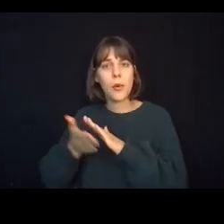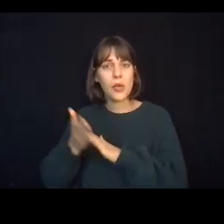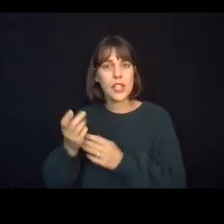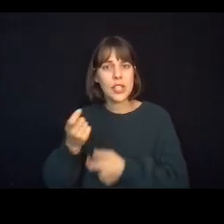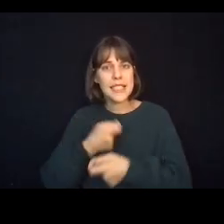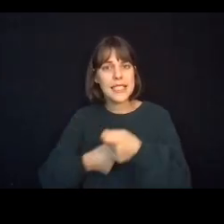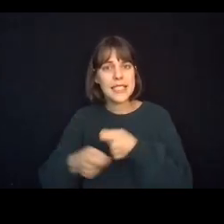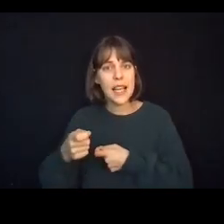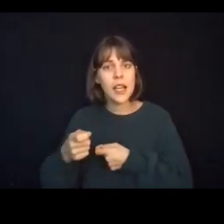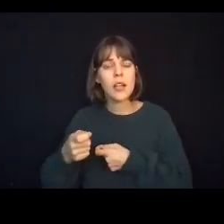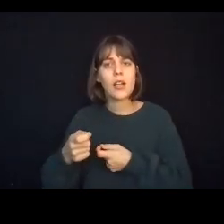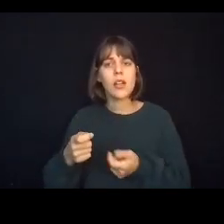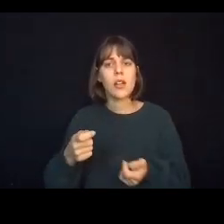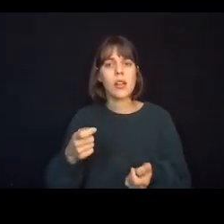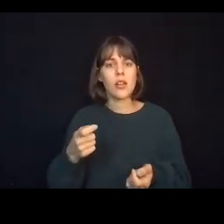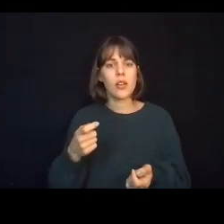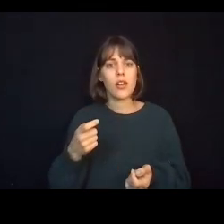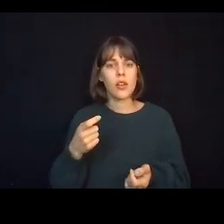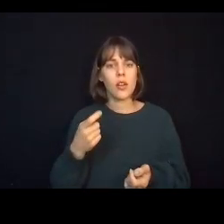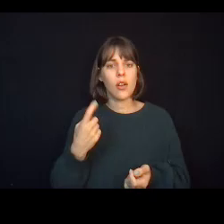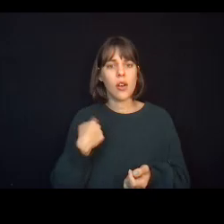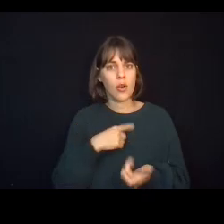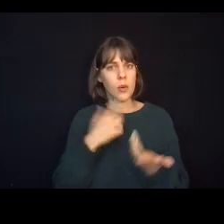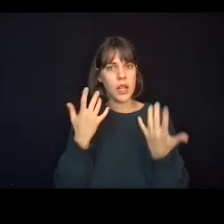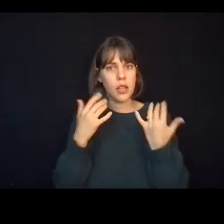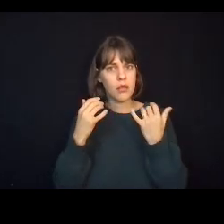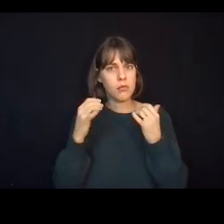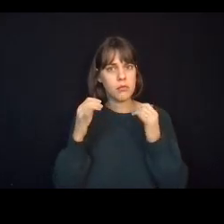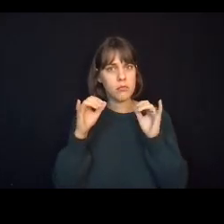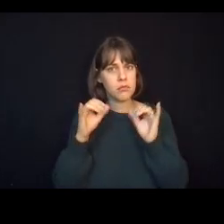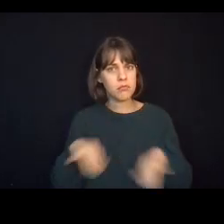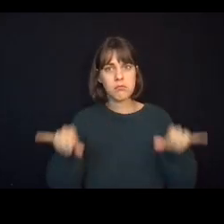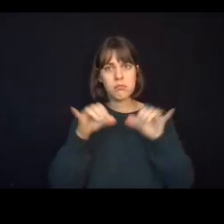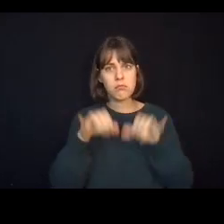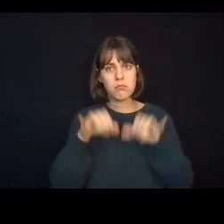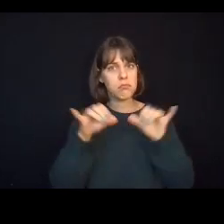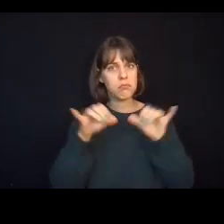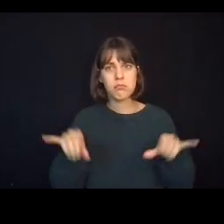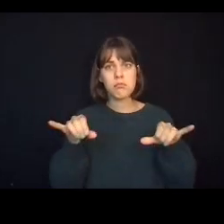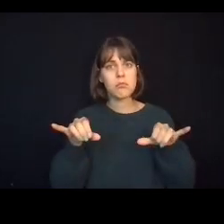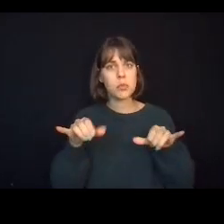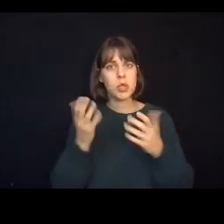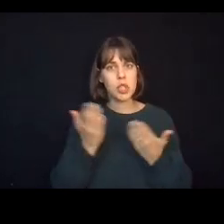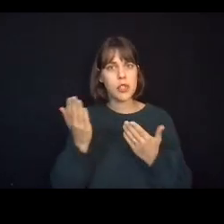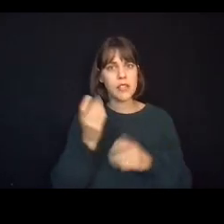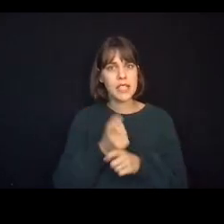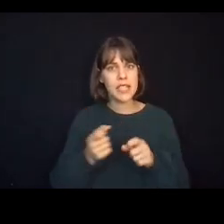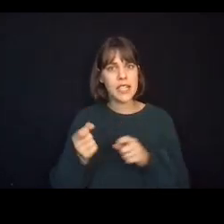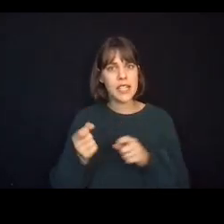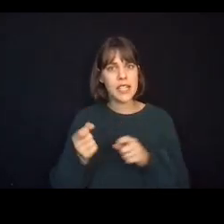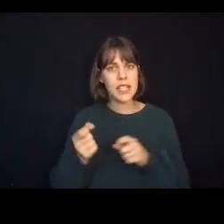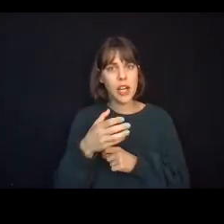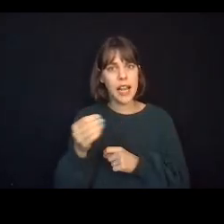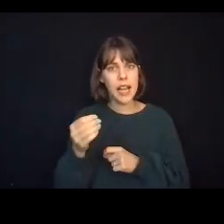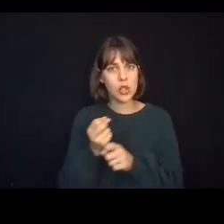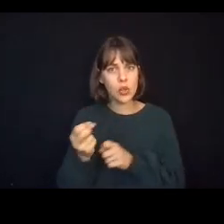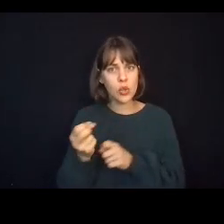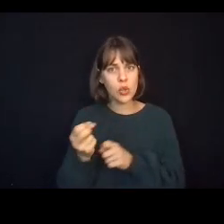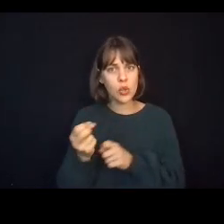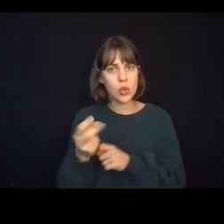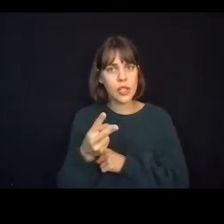operations, are we in a status quo for service for next year and the next, and probably into